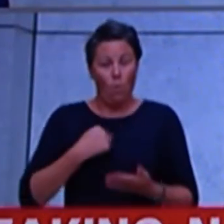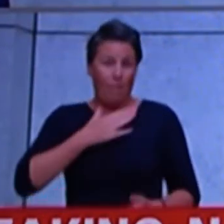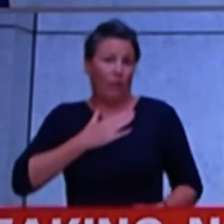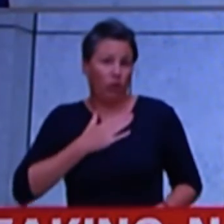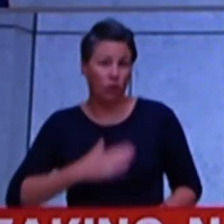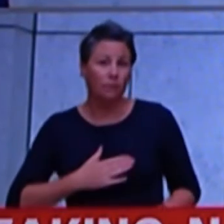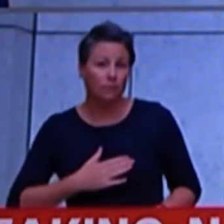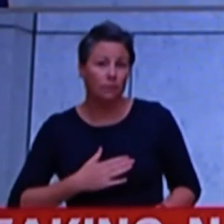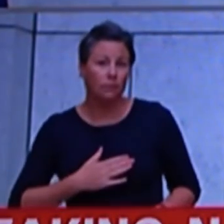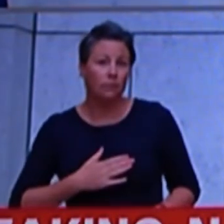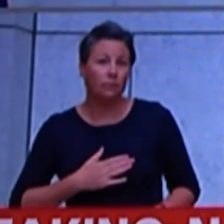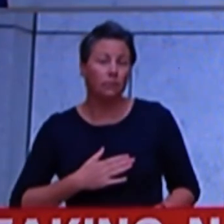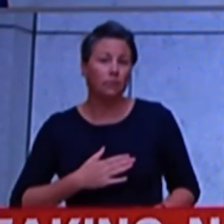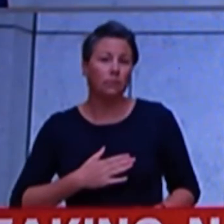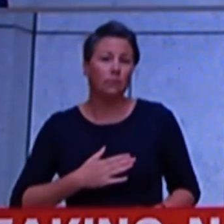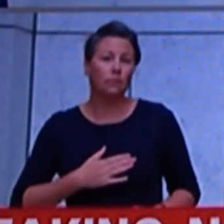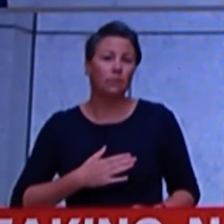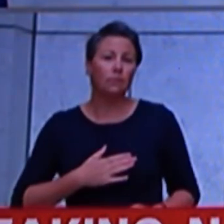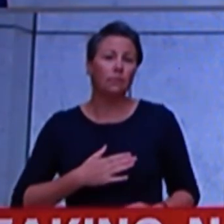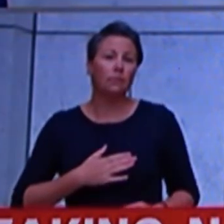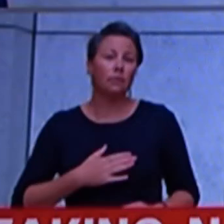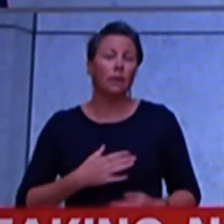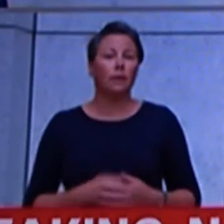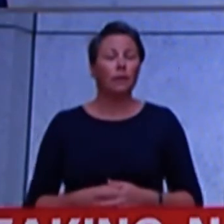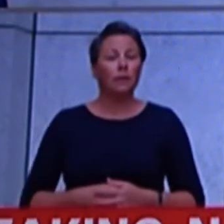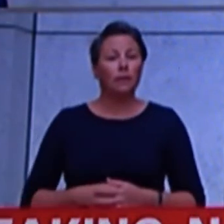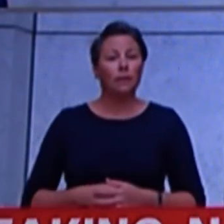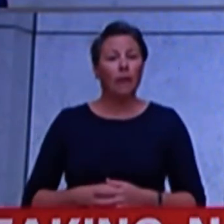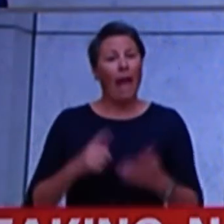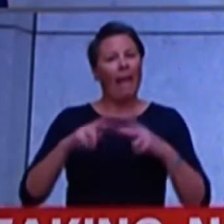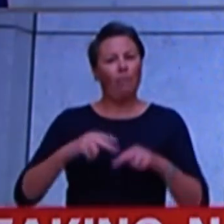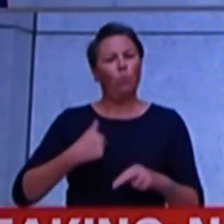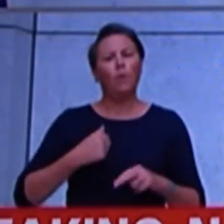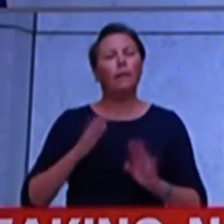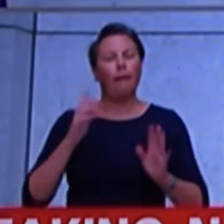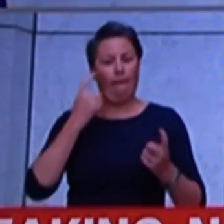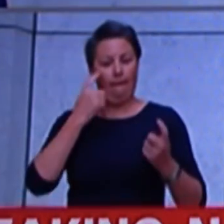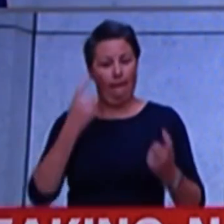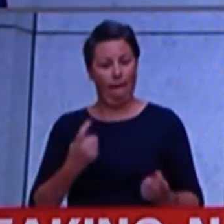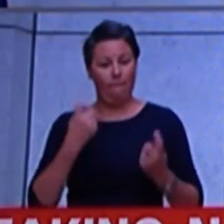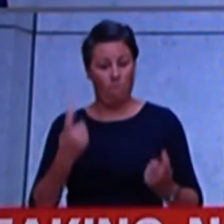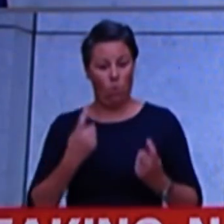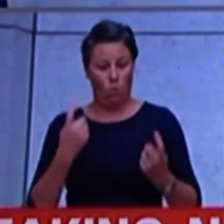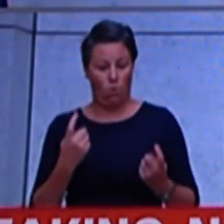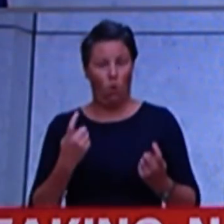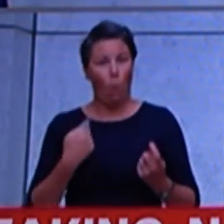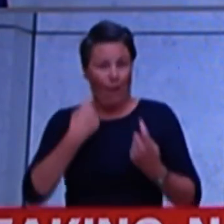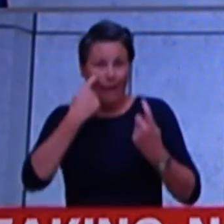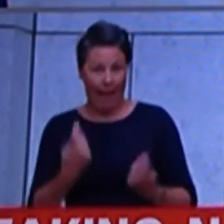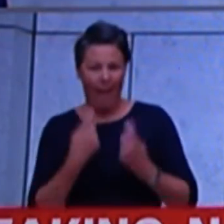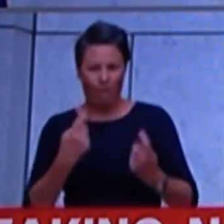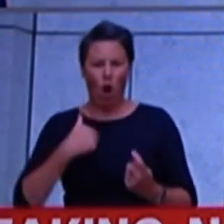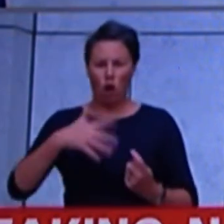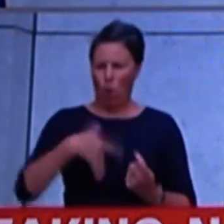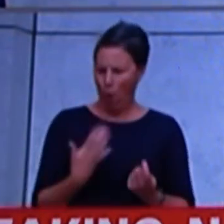had, then all we may have ended up doing is sending $1 billion to foreign shareholders, and that was never part of